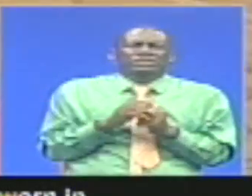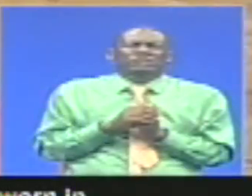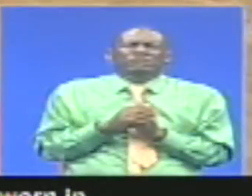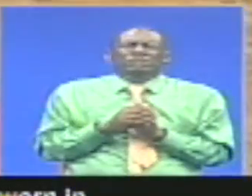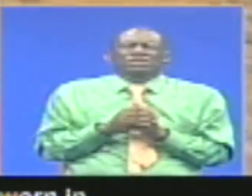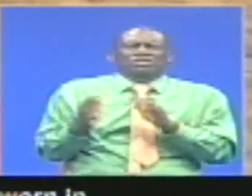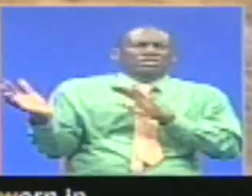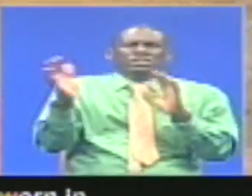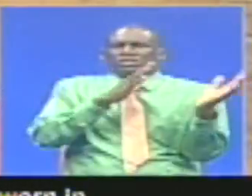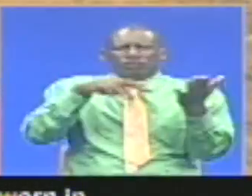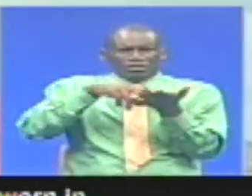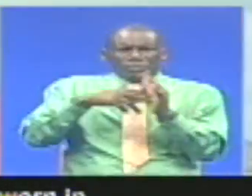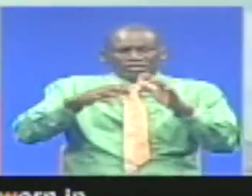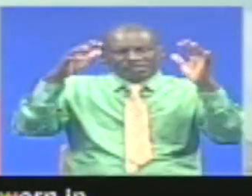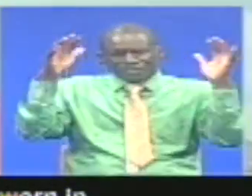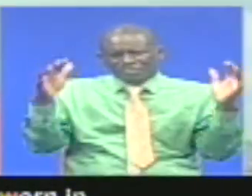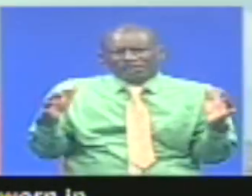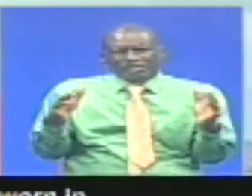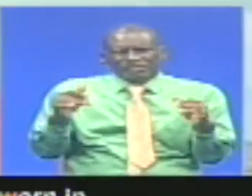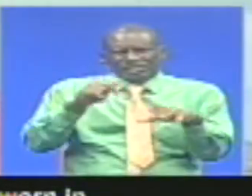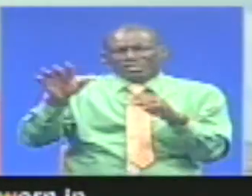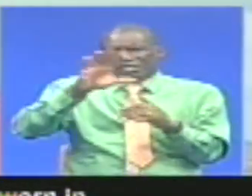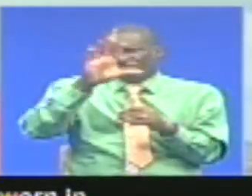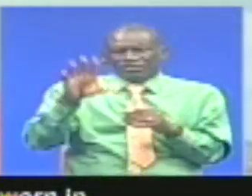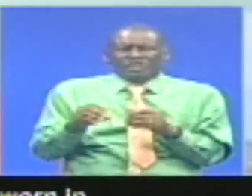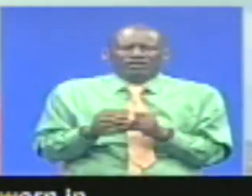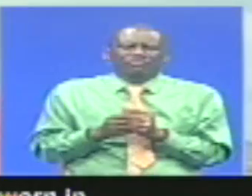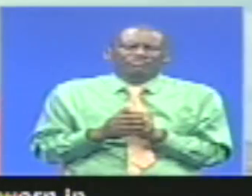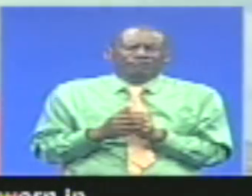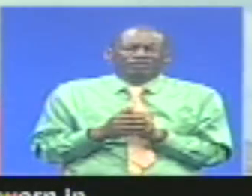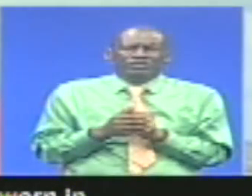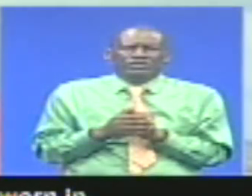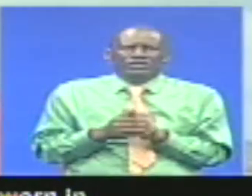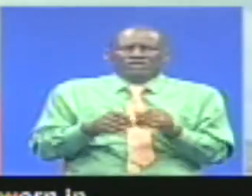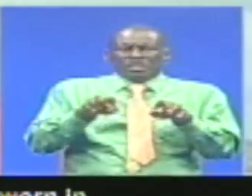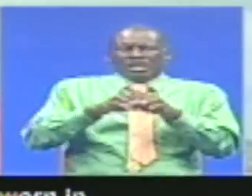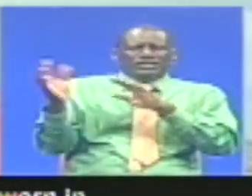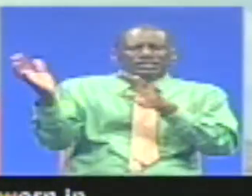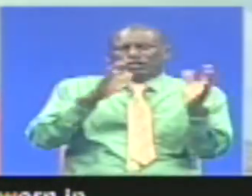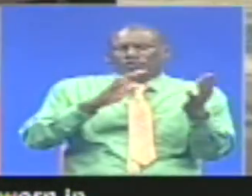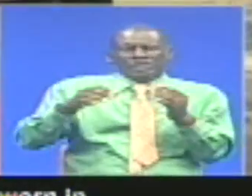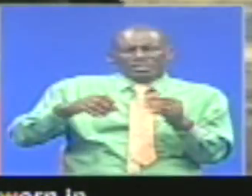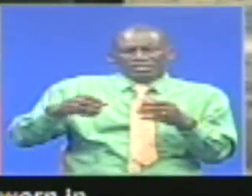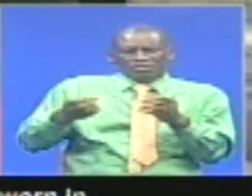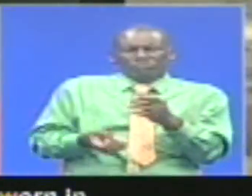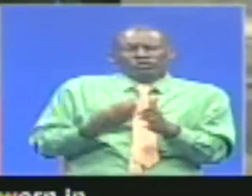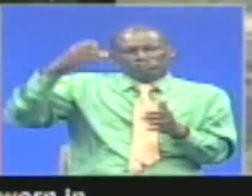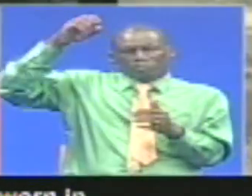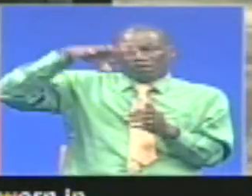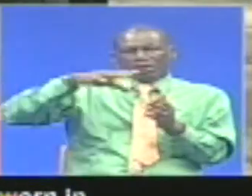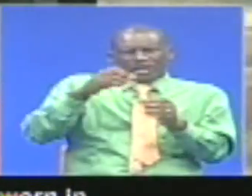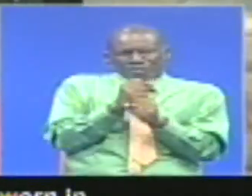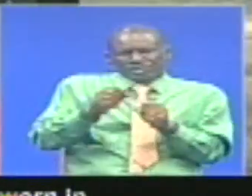The wind project is the largest of its kind in Africa. As the wind powers the region towards prosperity,